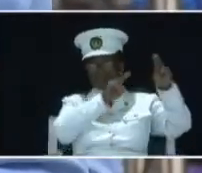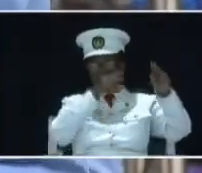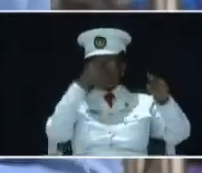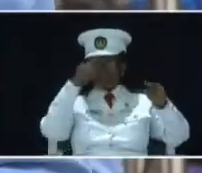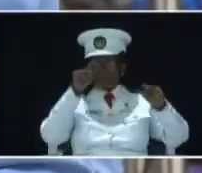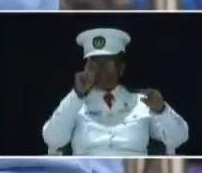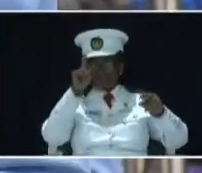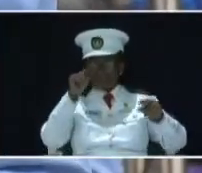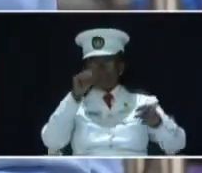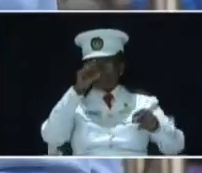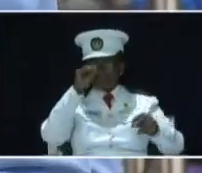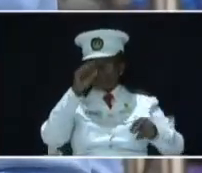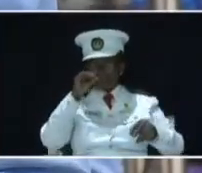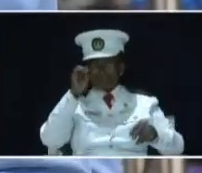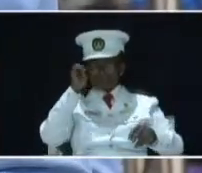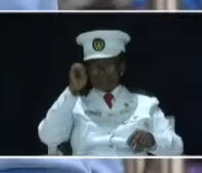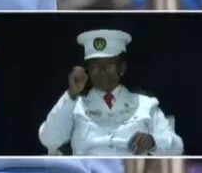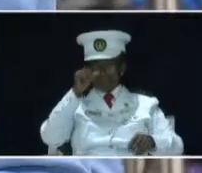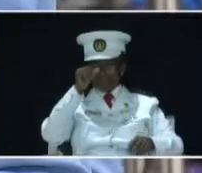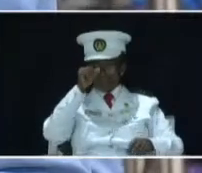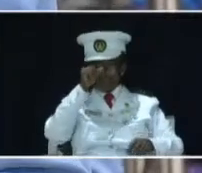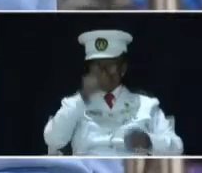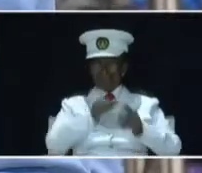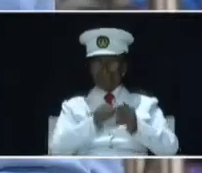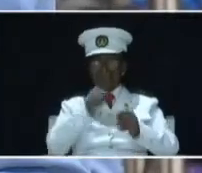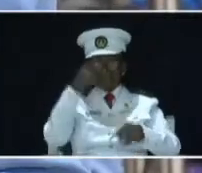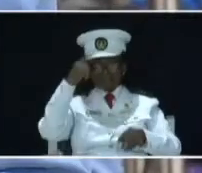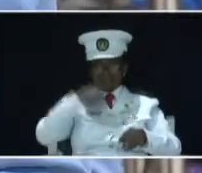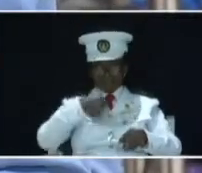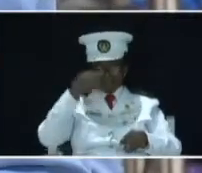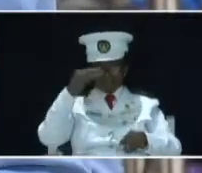It reminds me of what used to happen in those days.